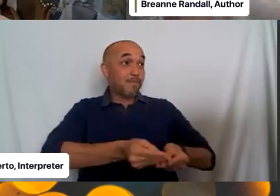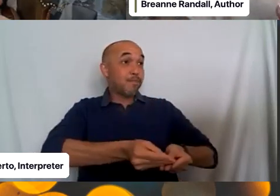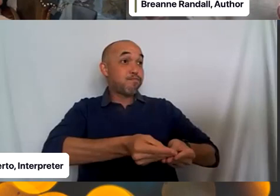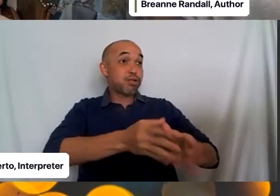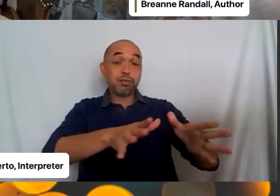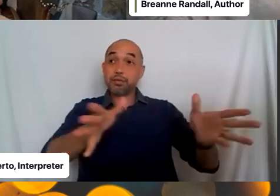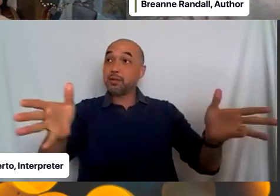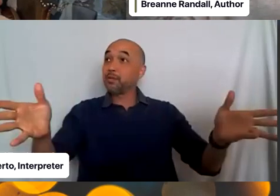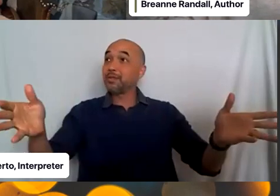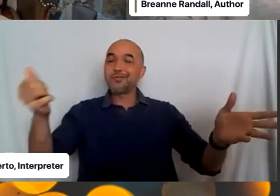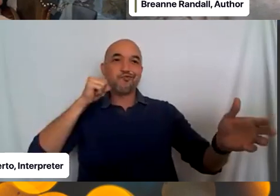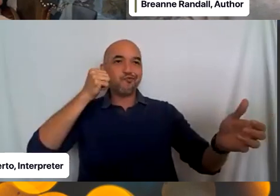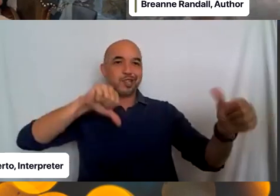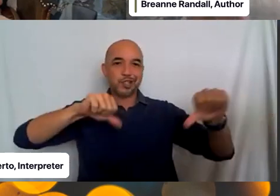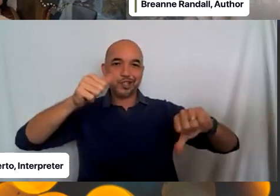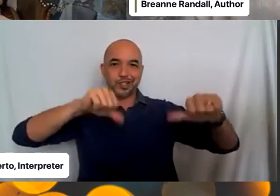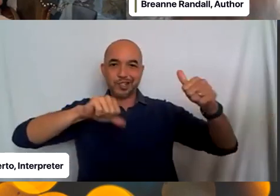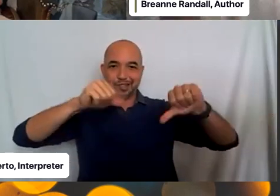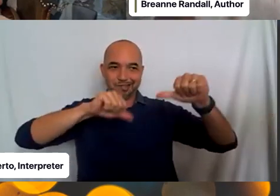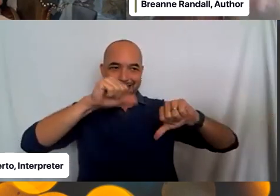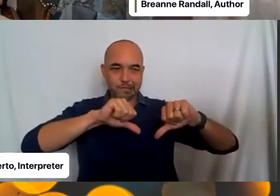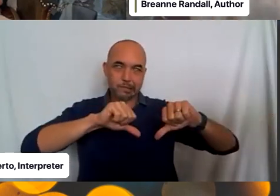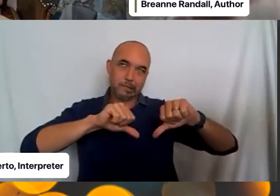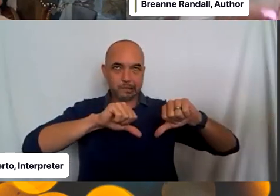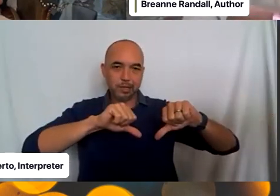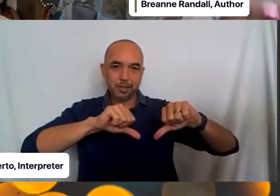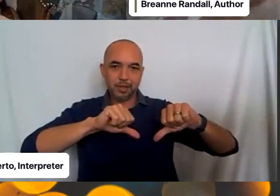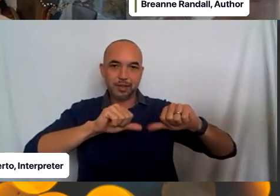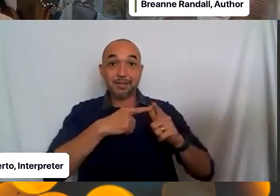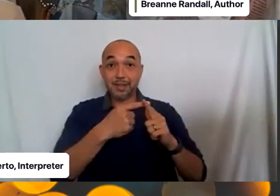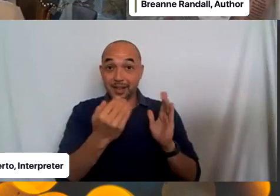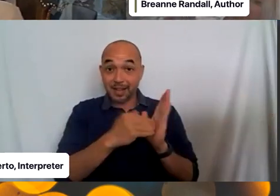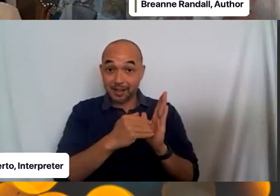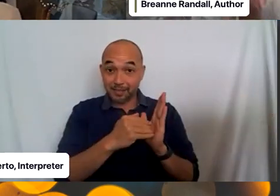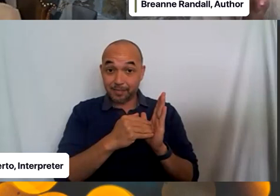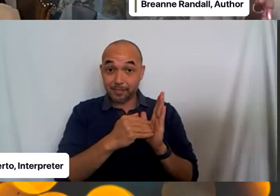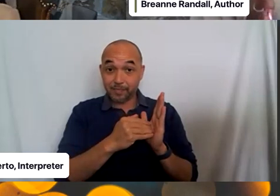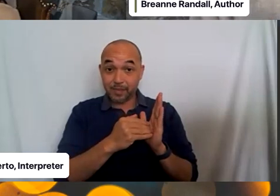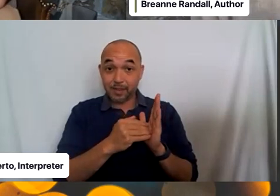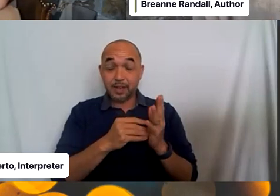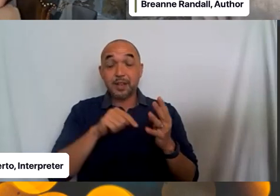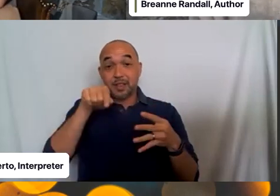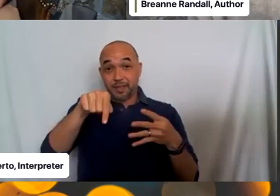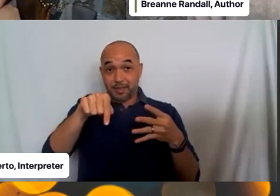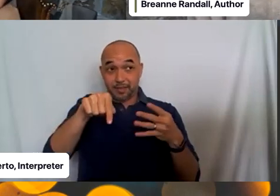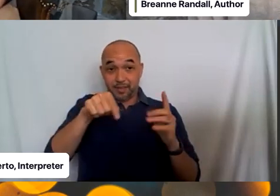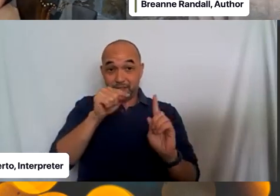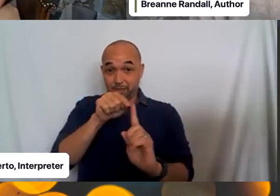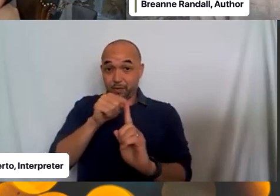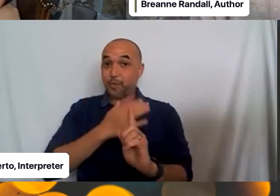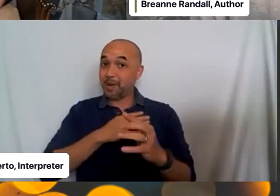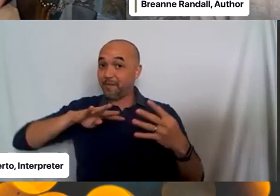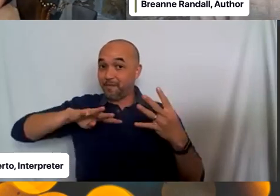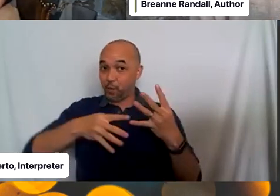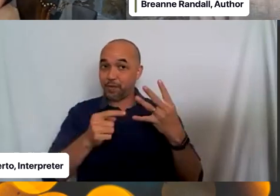got a bunch of rejections, kind of did that for a little bit. So just book after book. This was Unfortunate Side Effects was the fourth book that I had written.